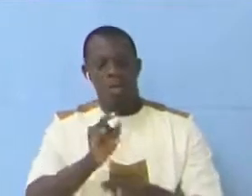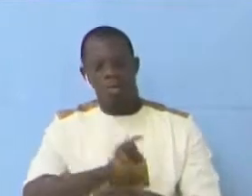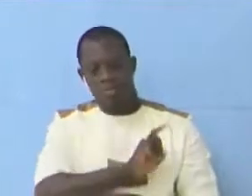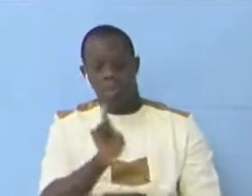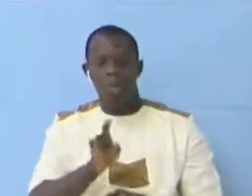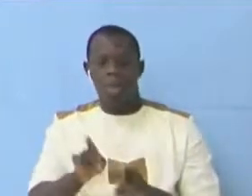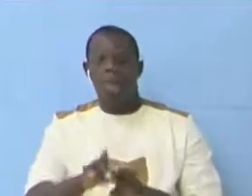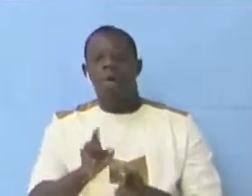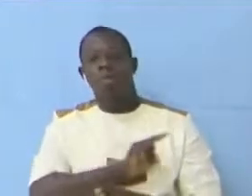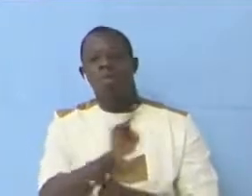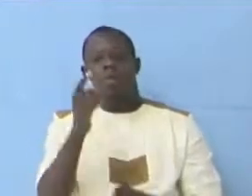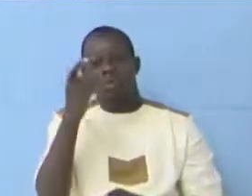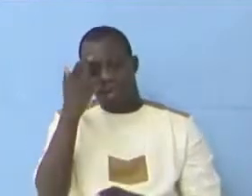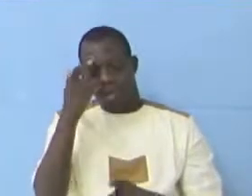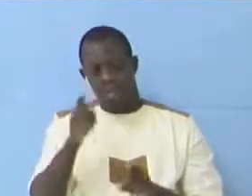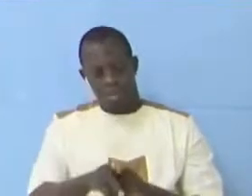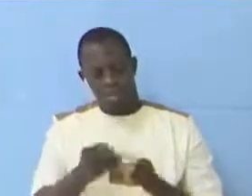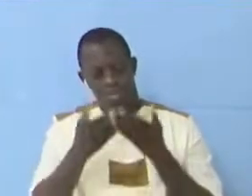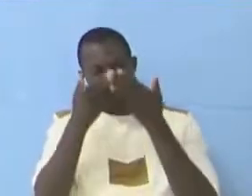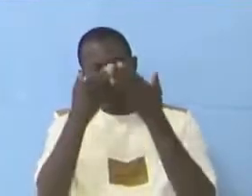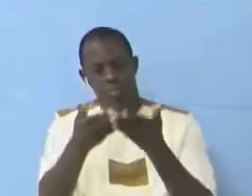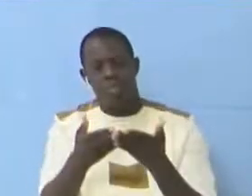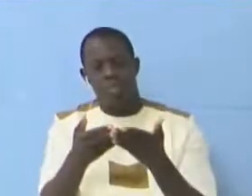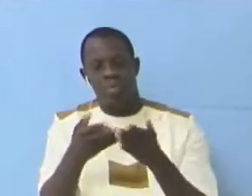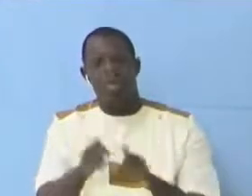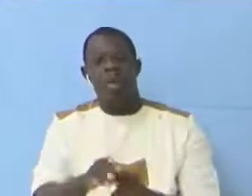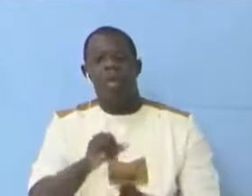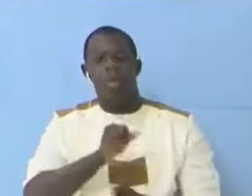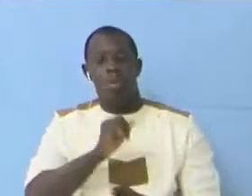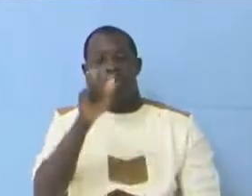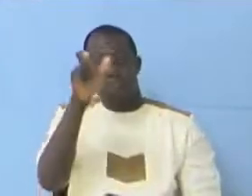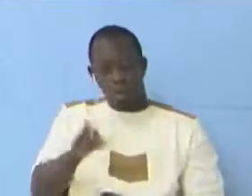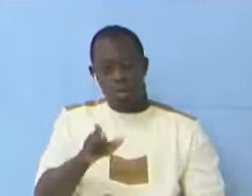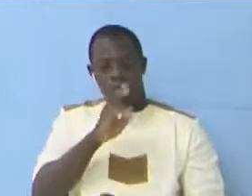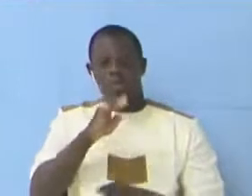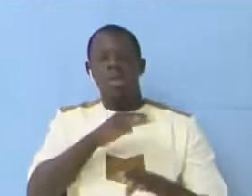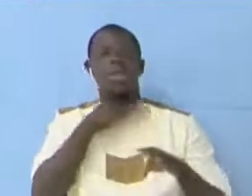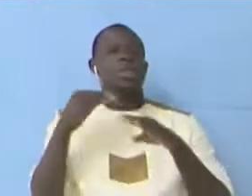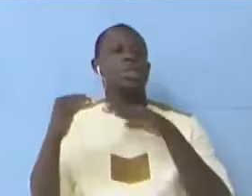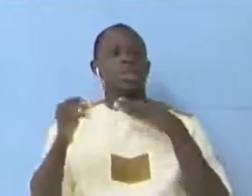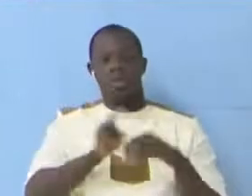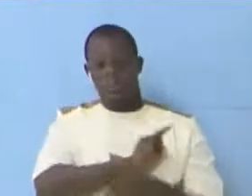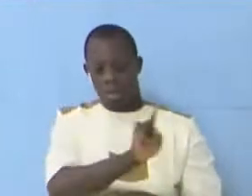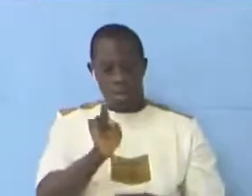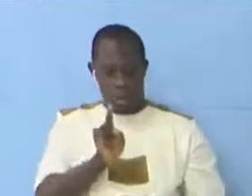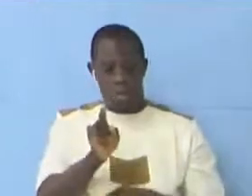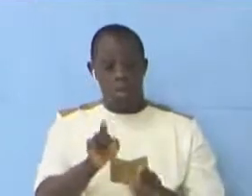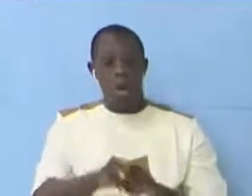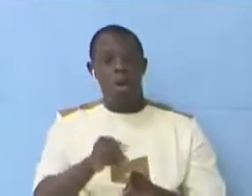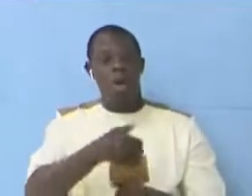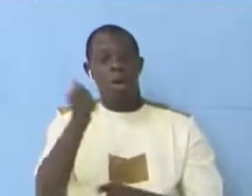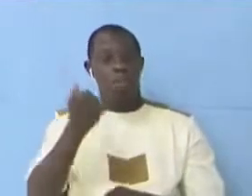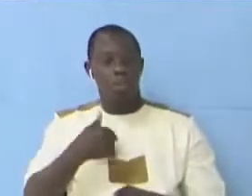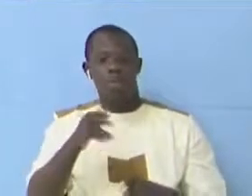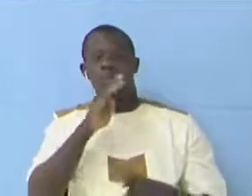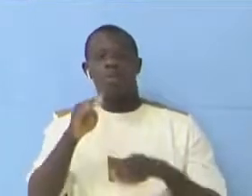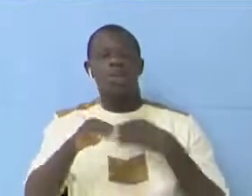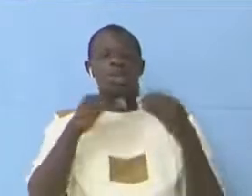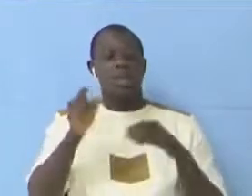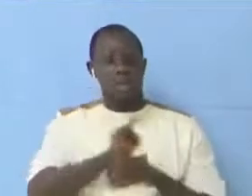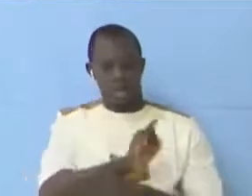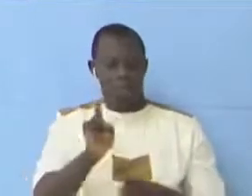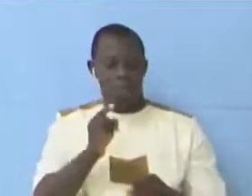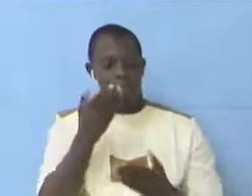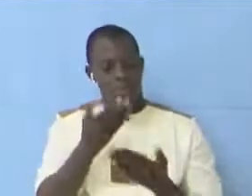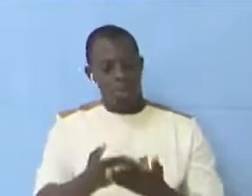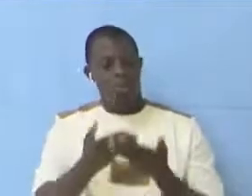We submit their killers, those who massacred them. We